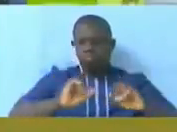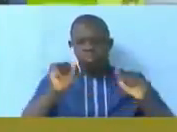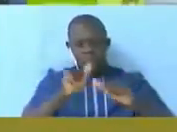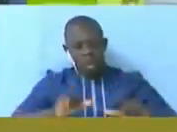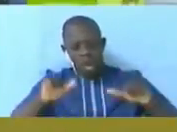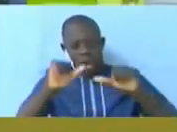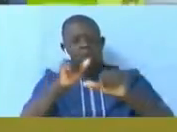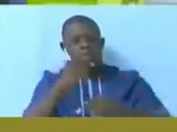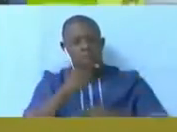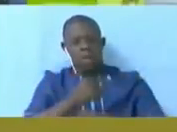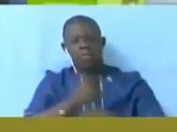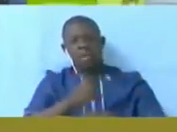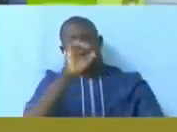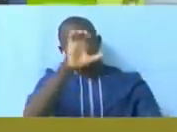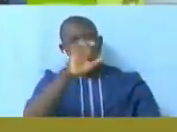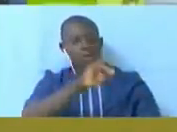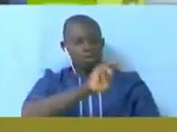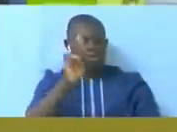the